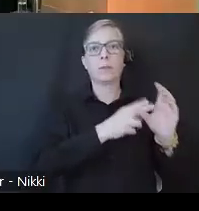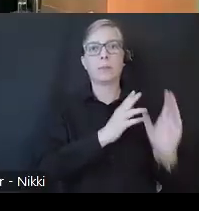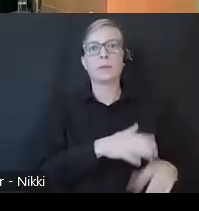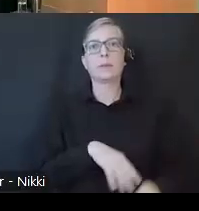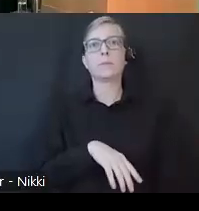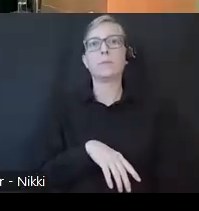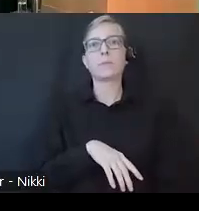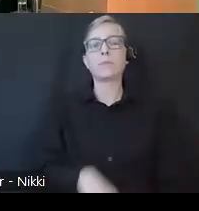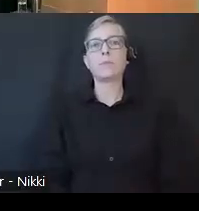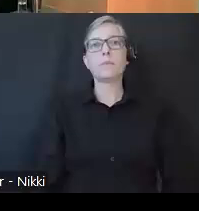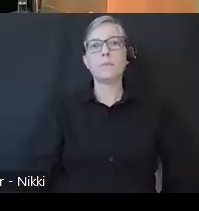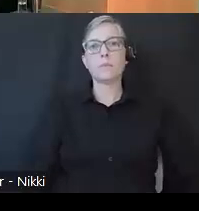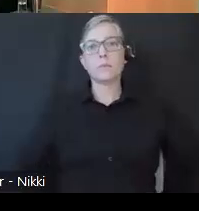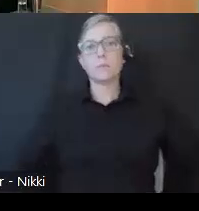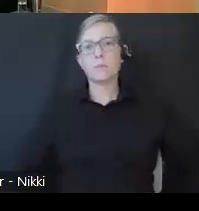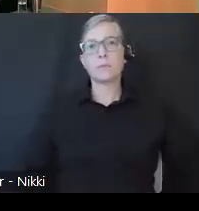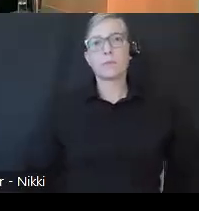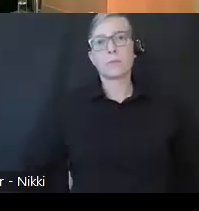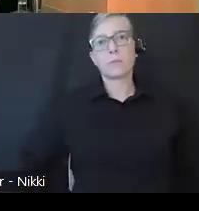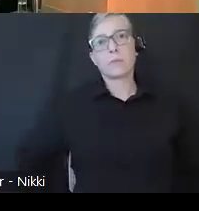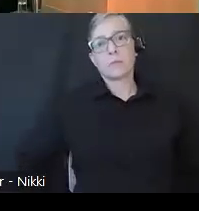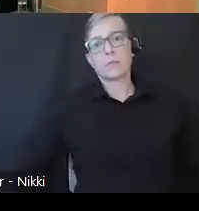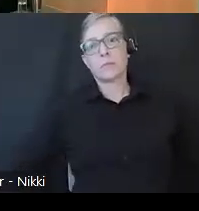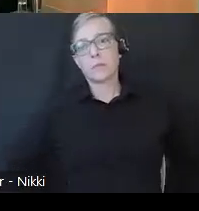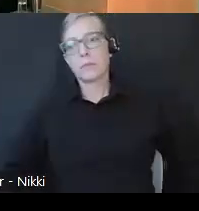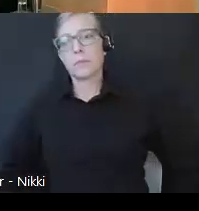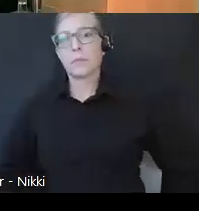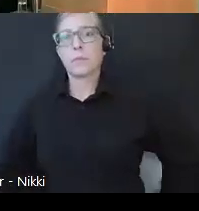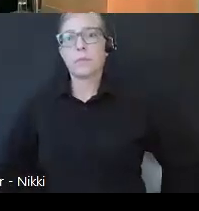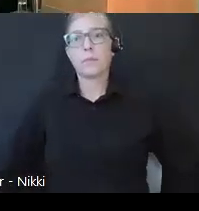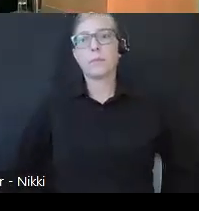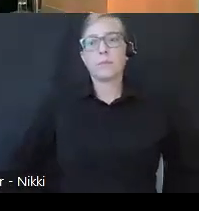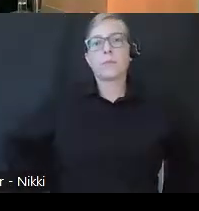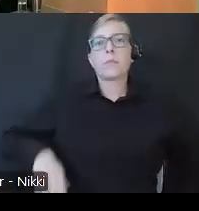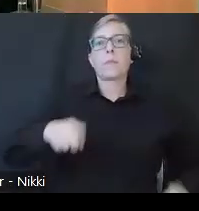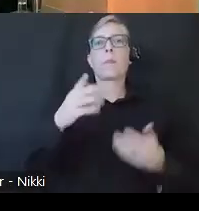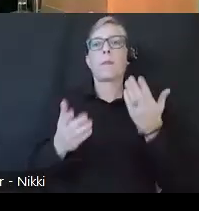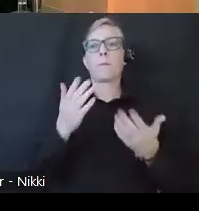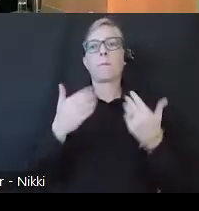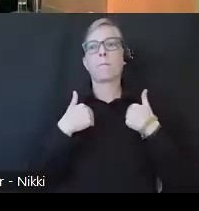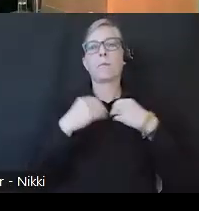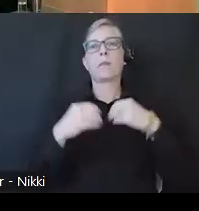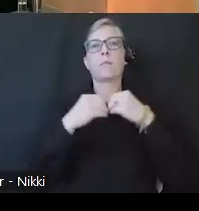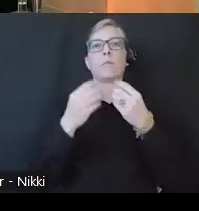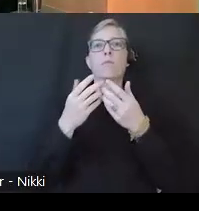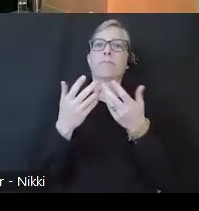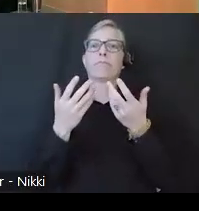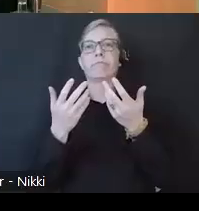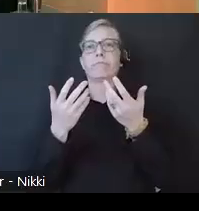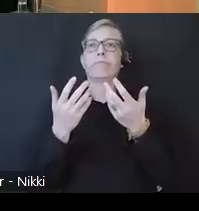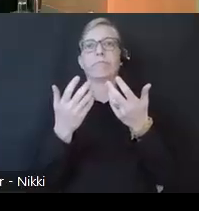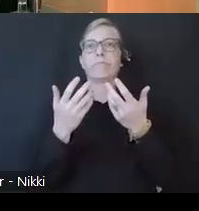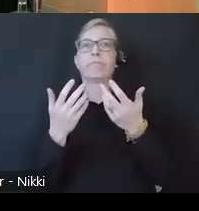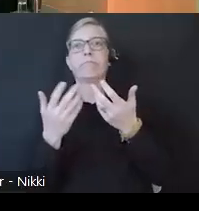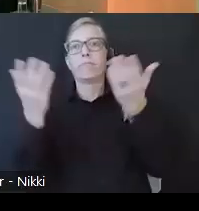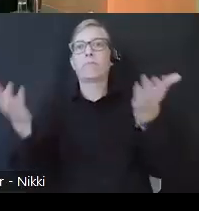is something we really have to keep in mind, and I think this has like broader implications of how we get at these questions. Our index of the effects of prior